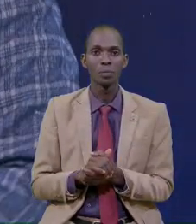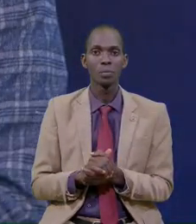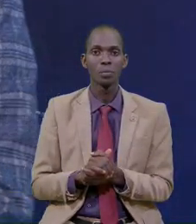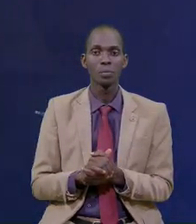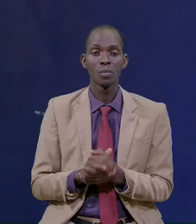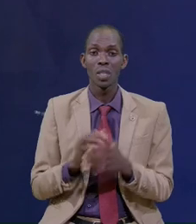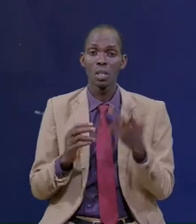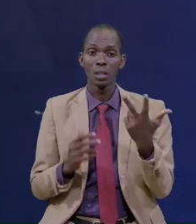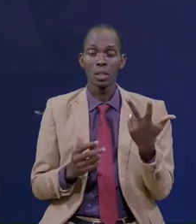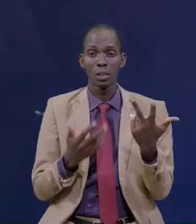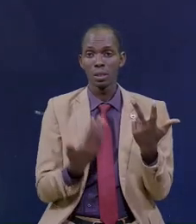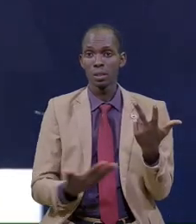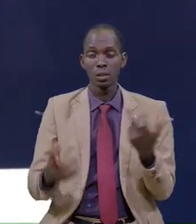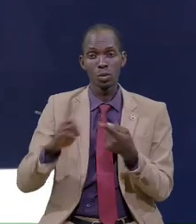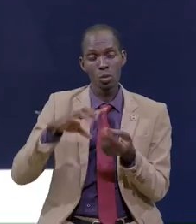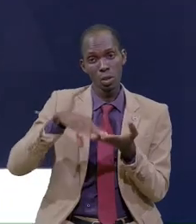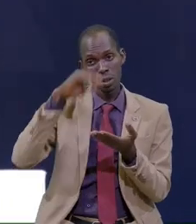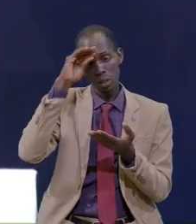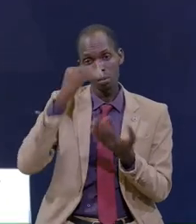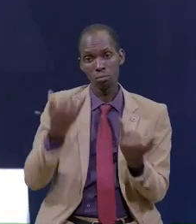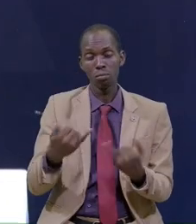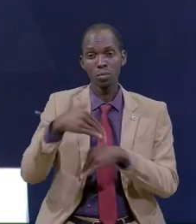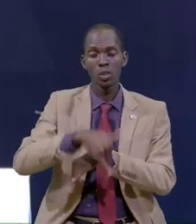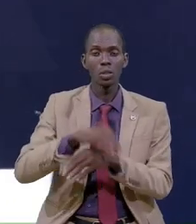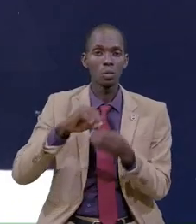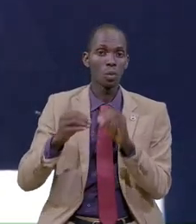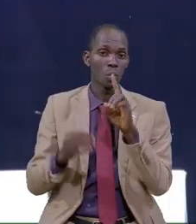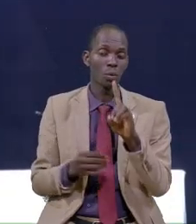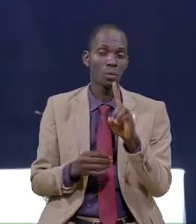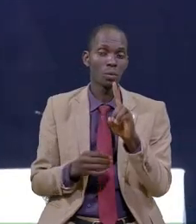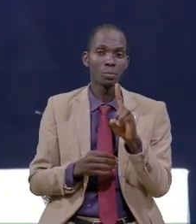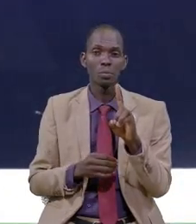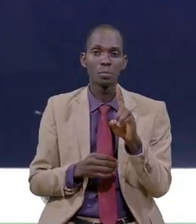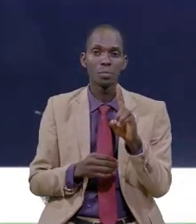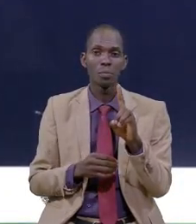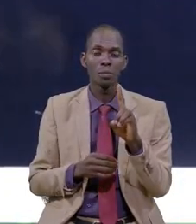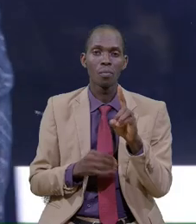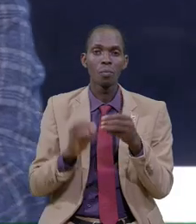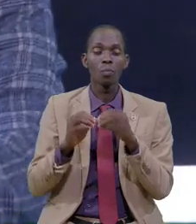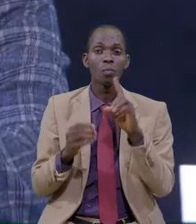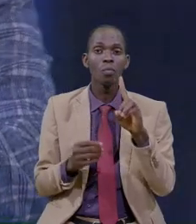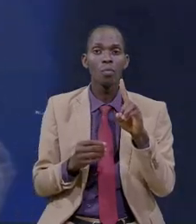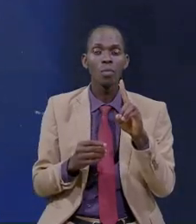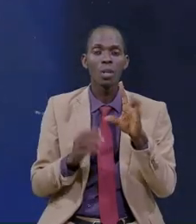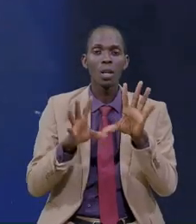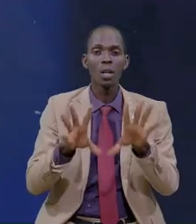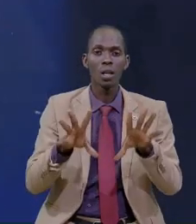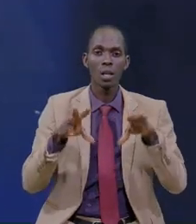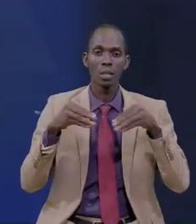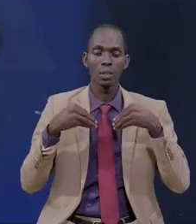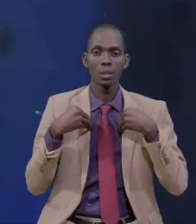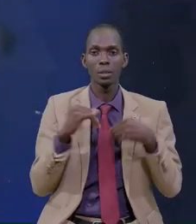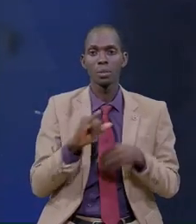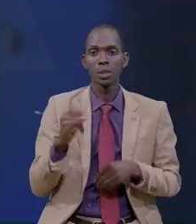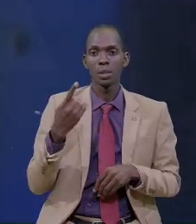Three things we're looking at tonight. Number one, we're looking at accepting the